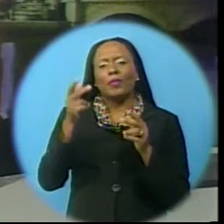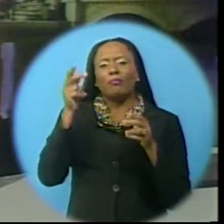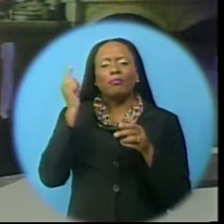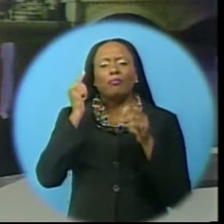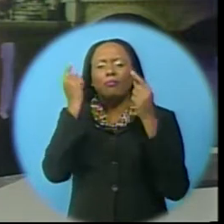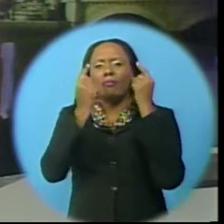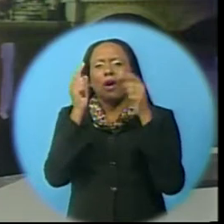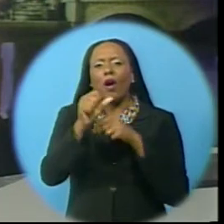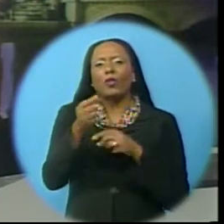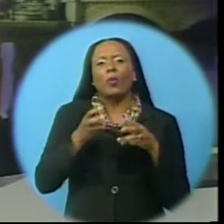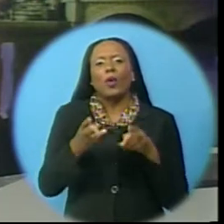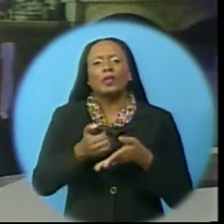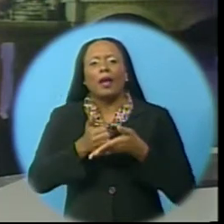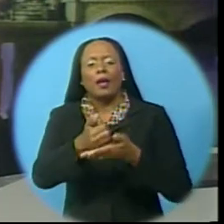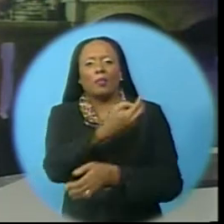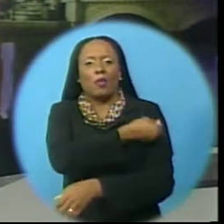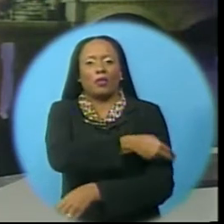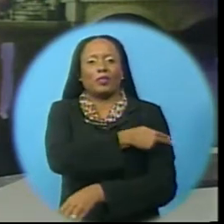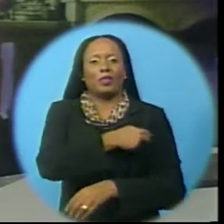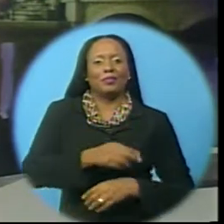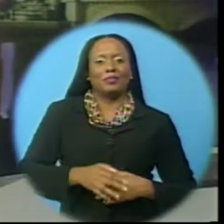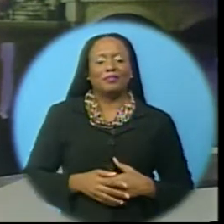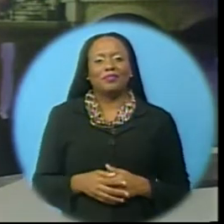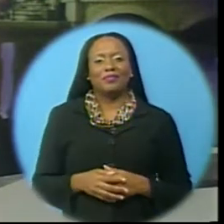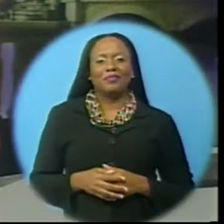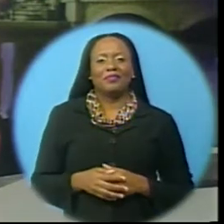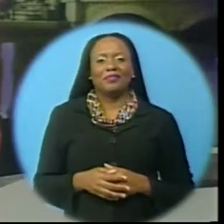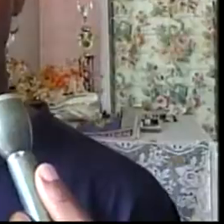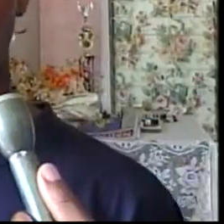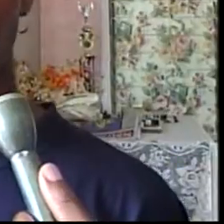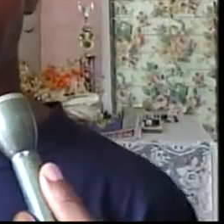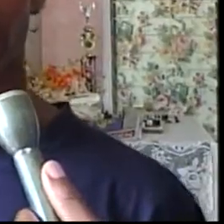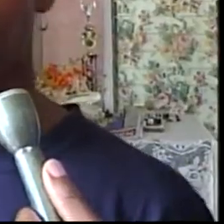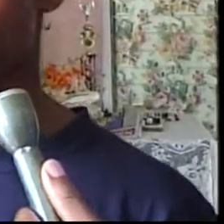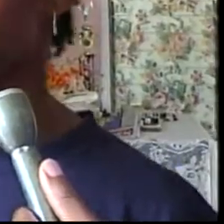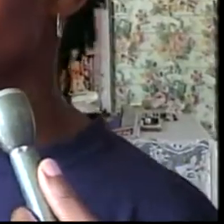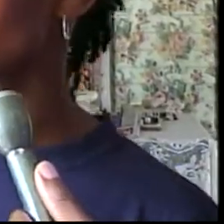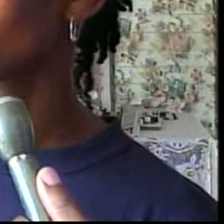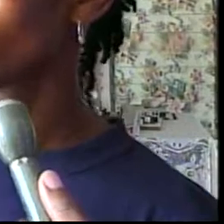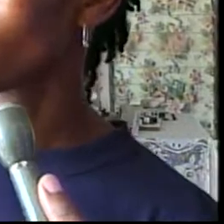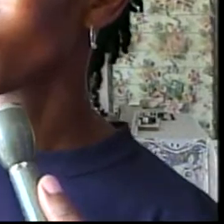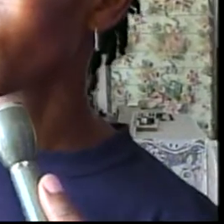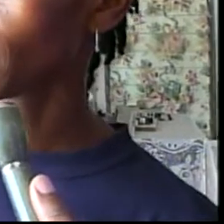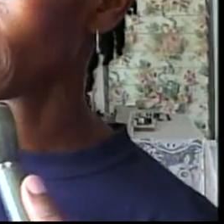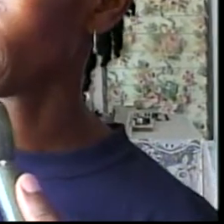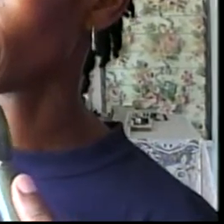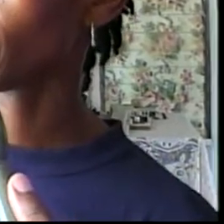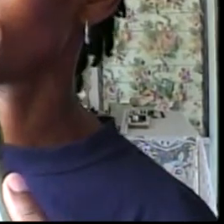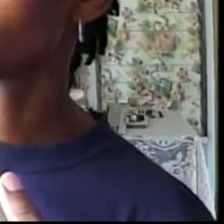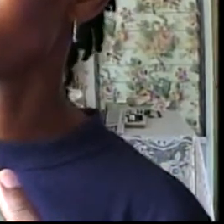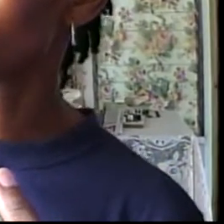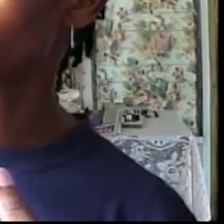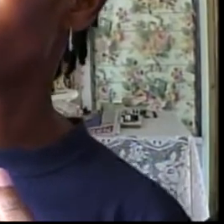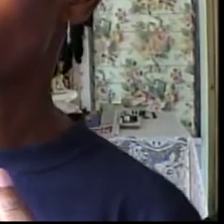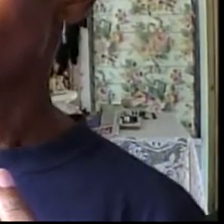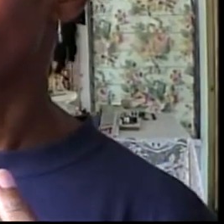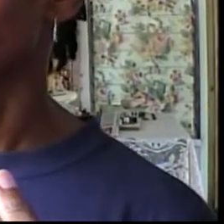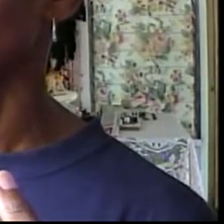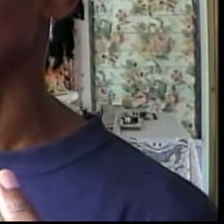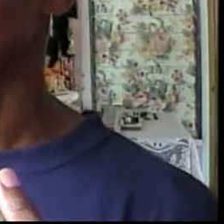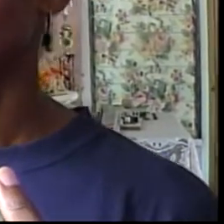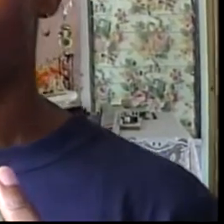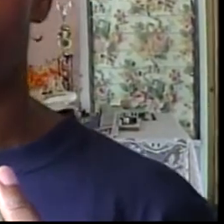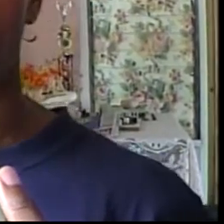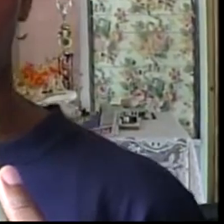to further assist the hospital. We did have other ideas in terms of how to green the facility,